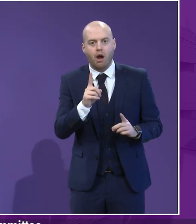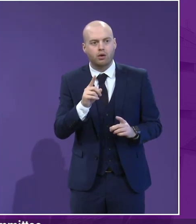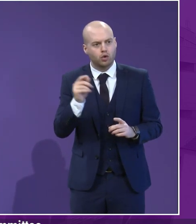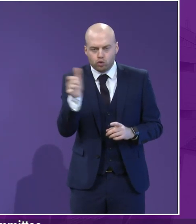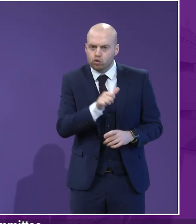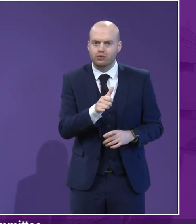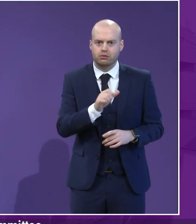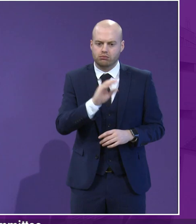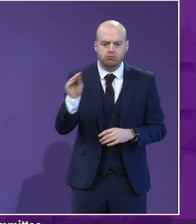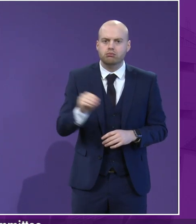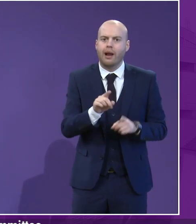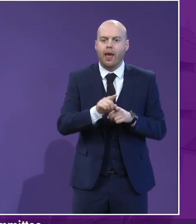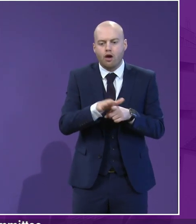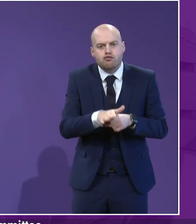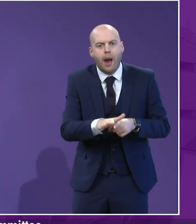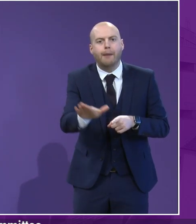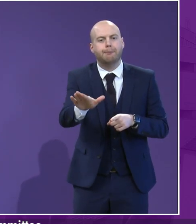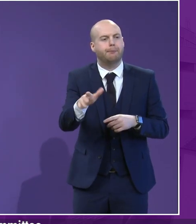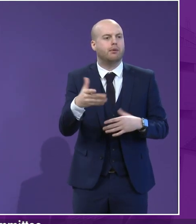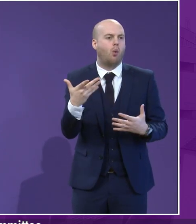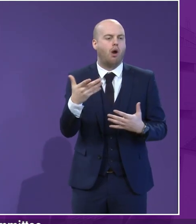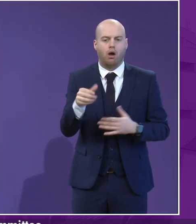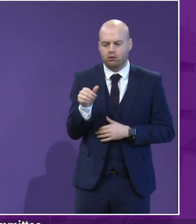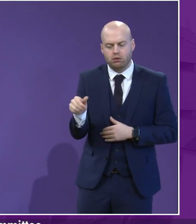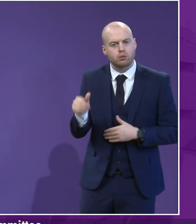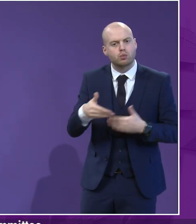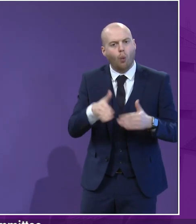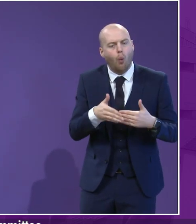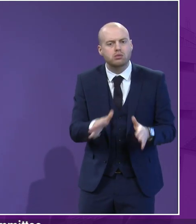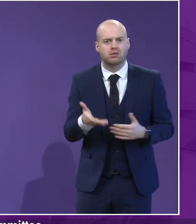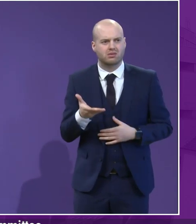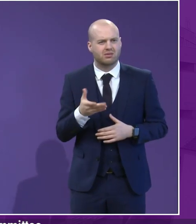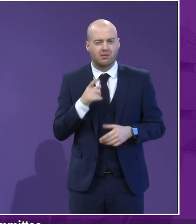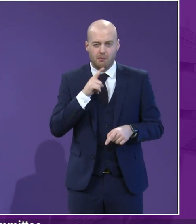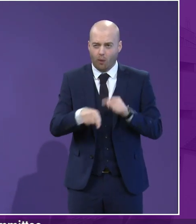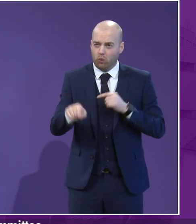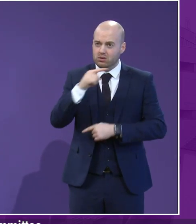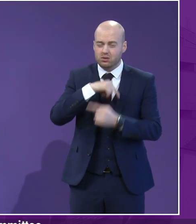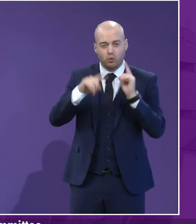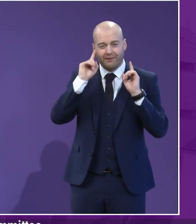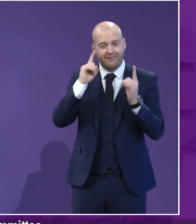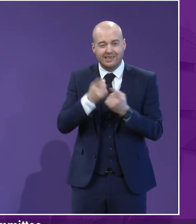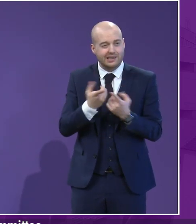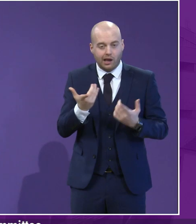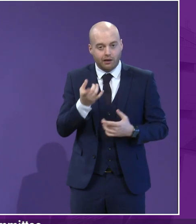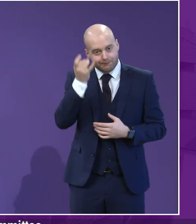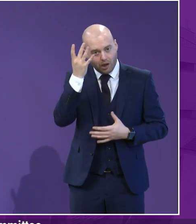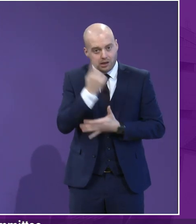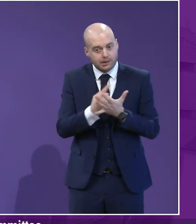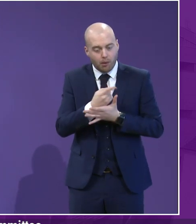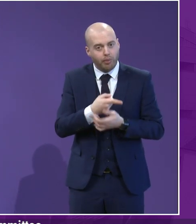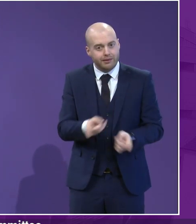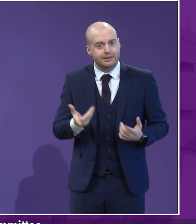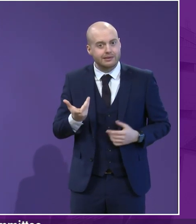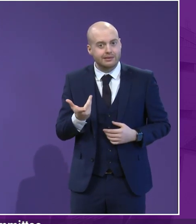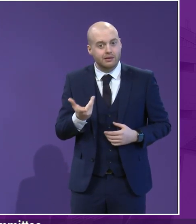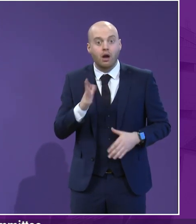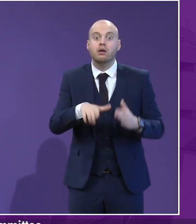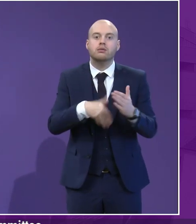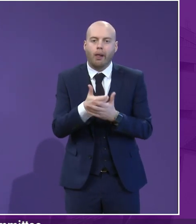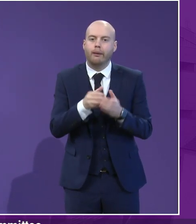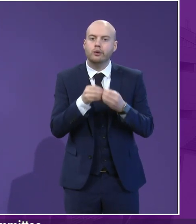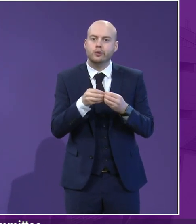those kind of minute issues that get looked over because they're not seen as, or they're not as obvious as